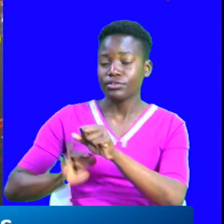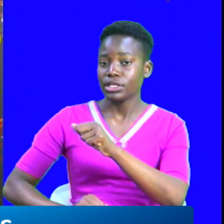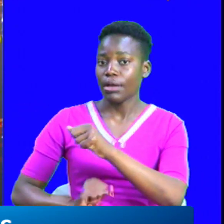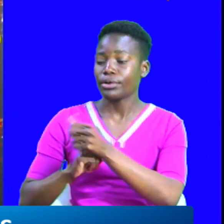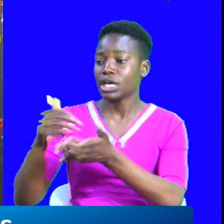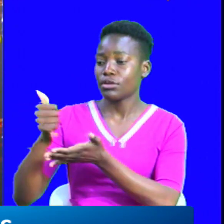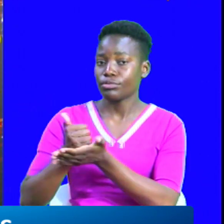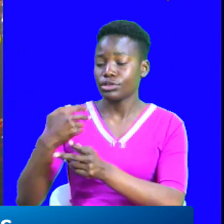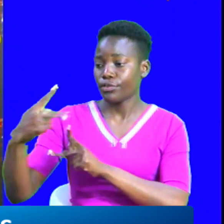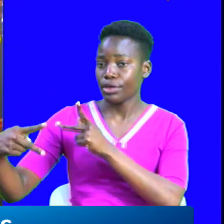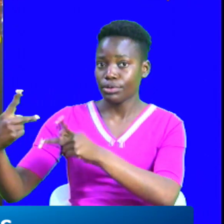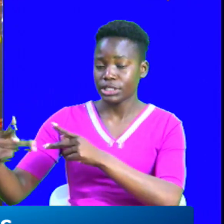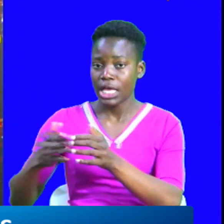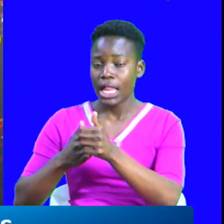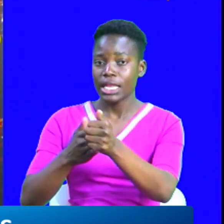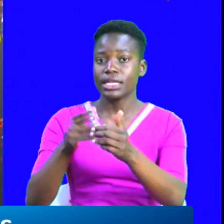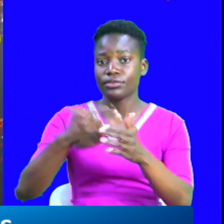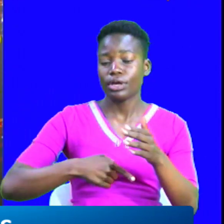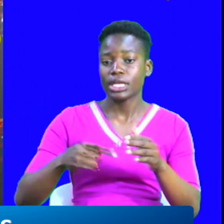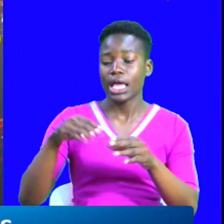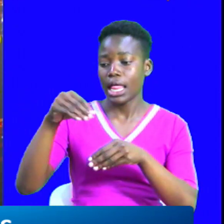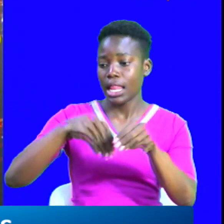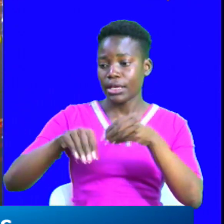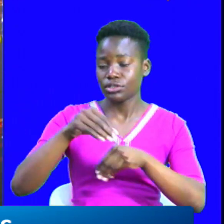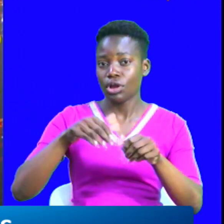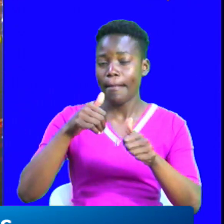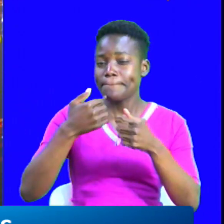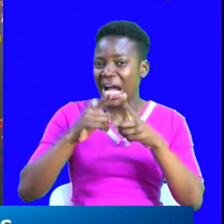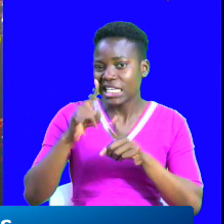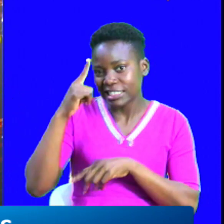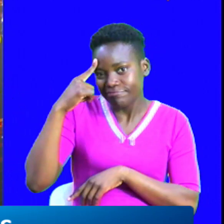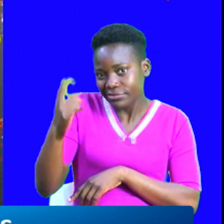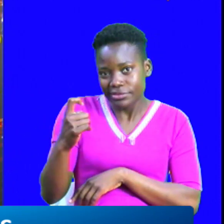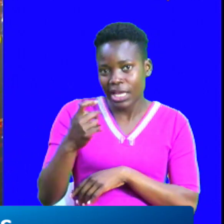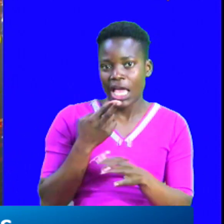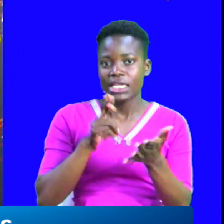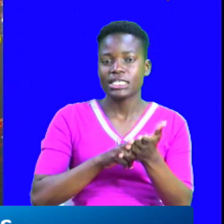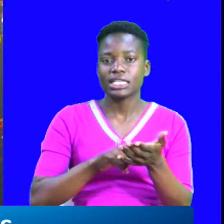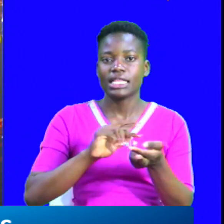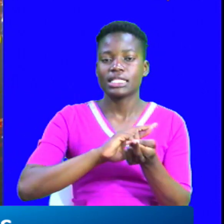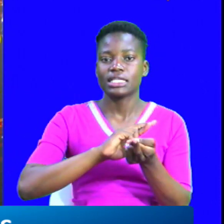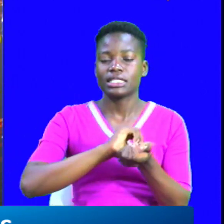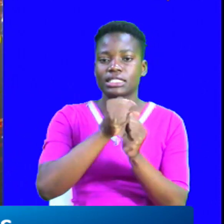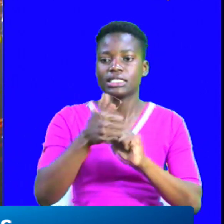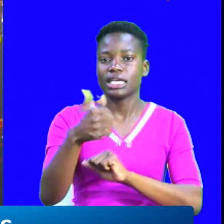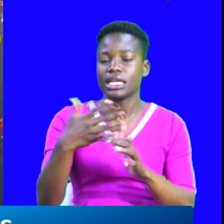the processes leading to the election, but was adamant the results will not change a thing.